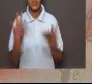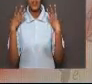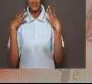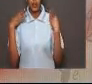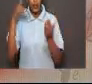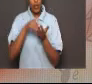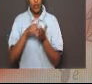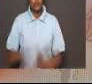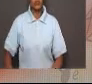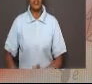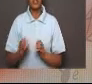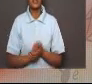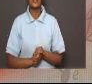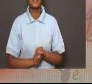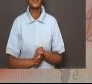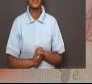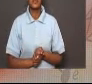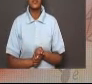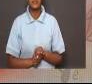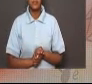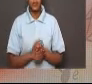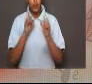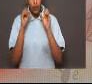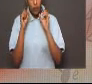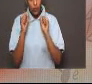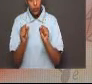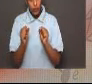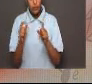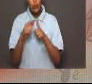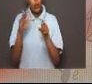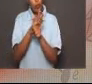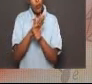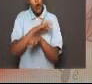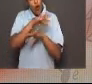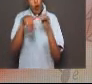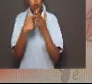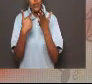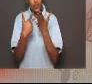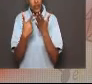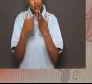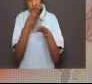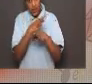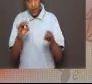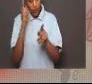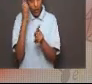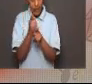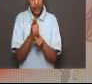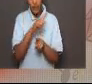Hello again, students. Were you able to complete all of the sentences